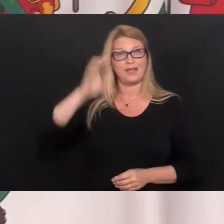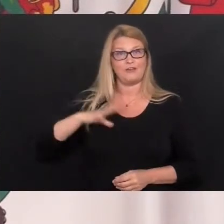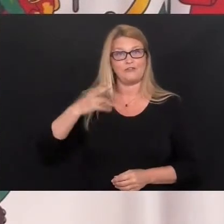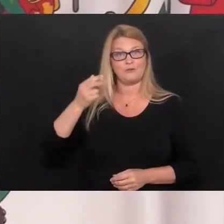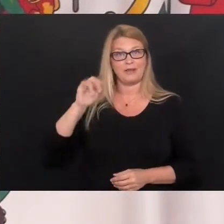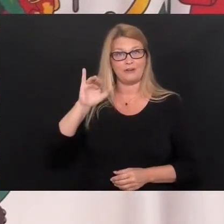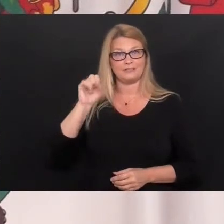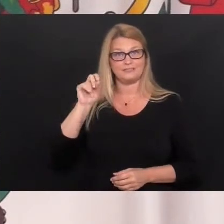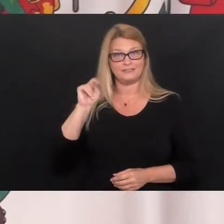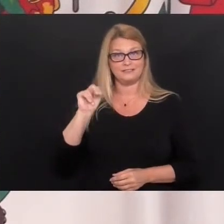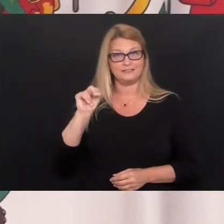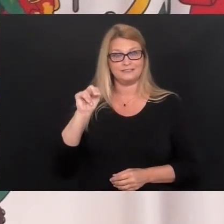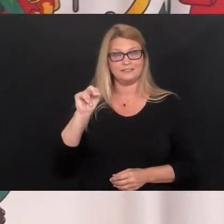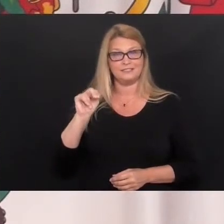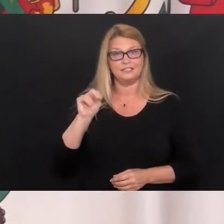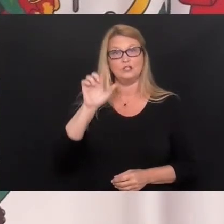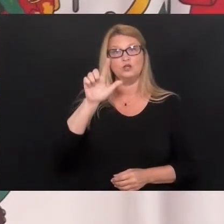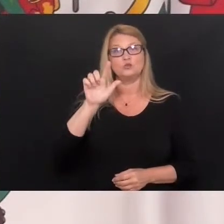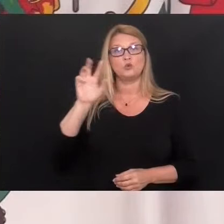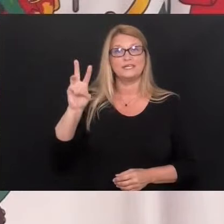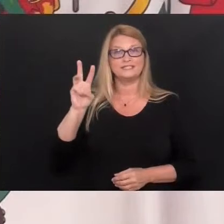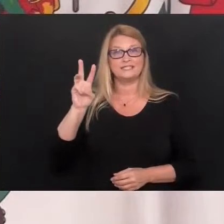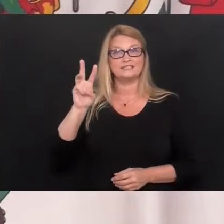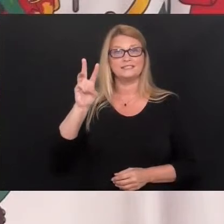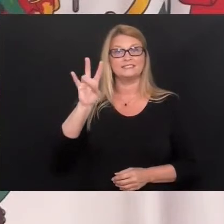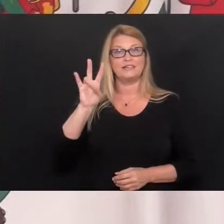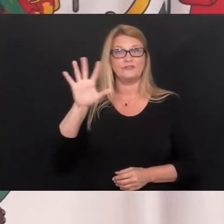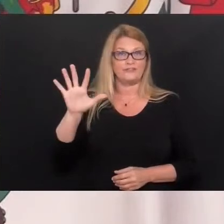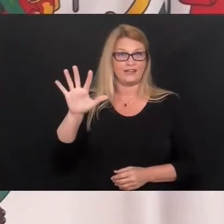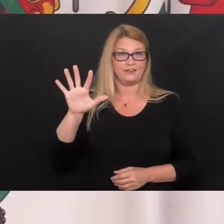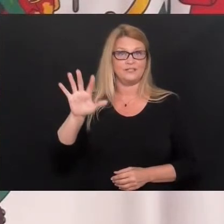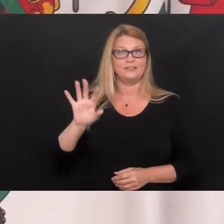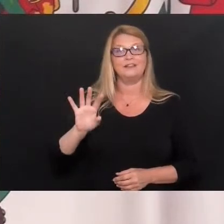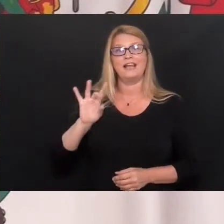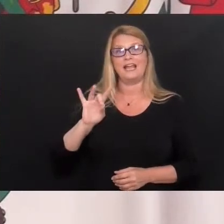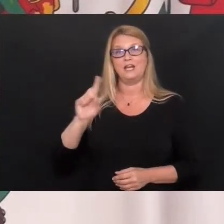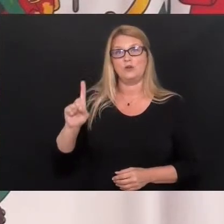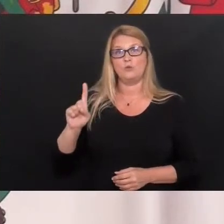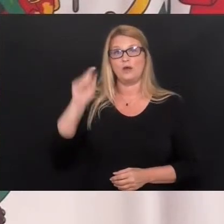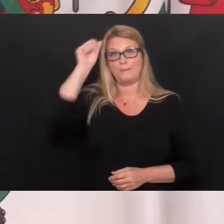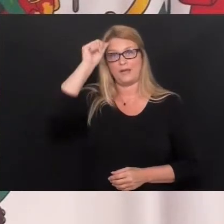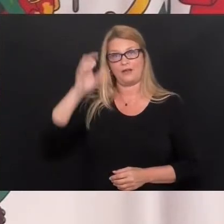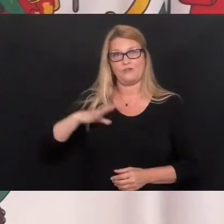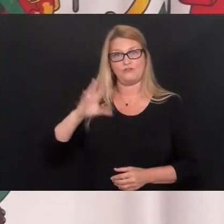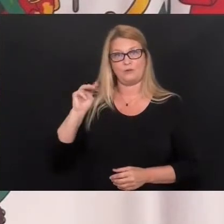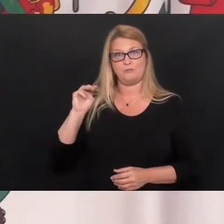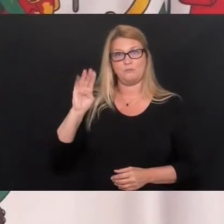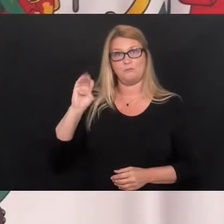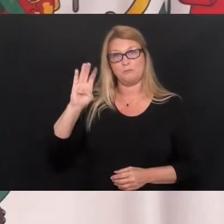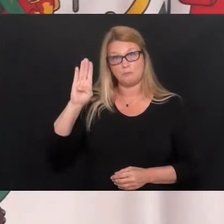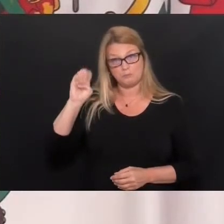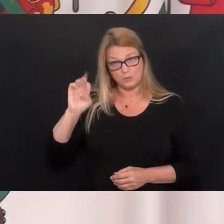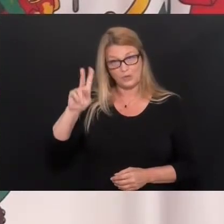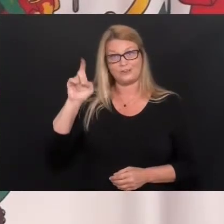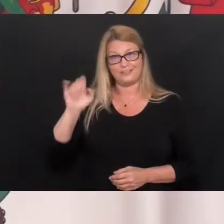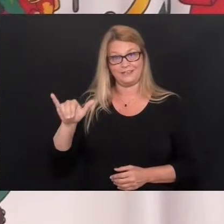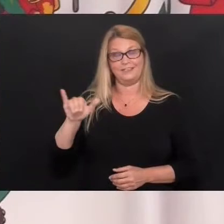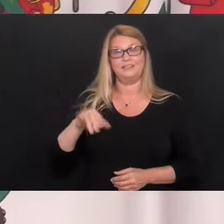Harrison County. The 2,675th death is an 81-year-old male from Berkeley County.